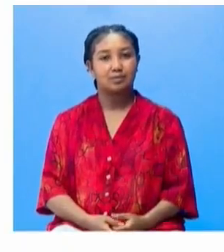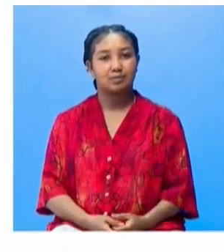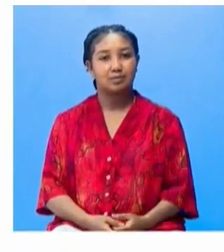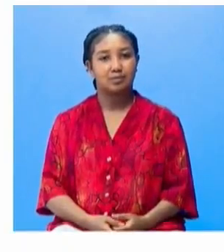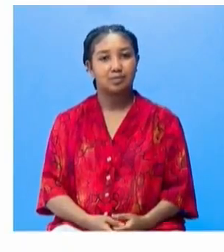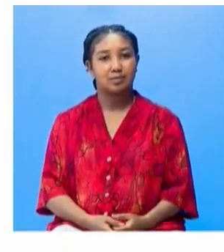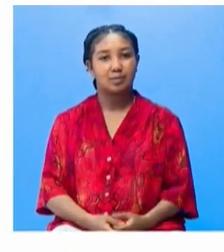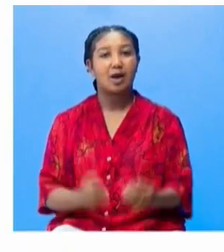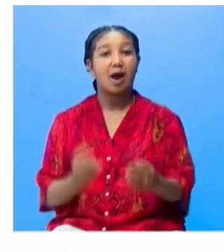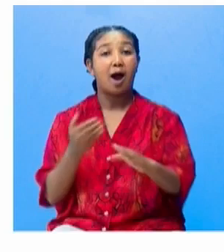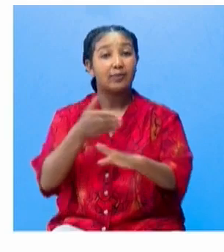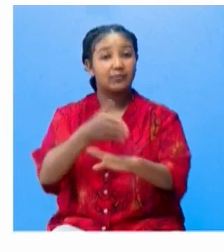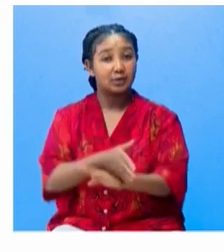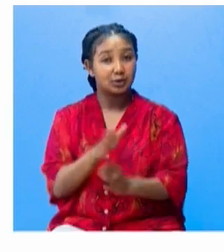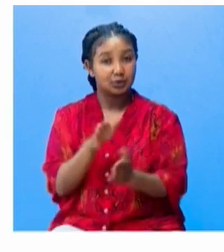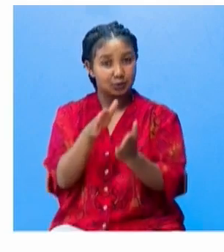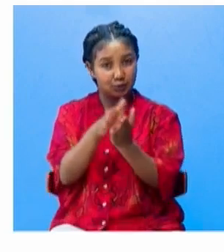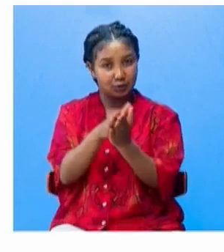after school